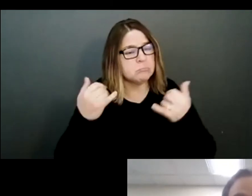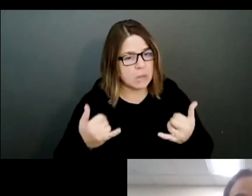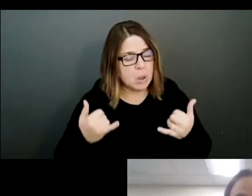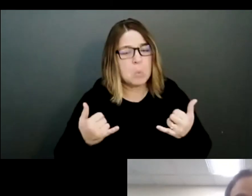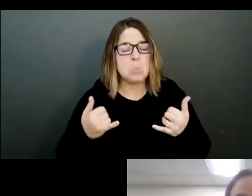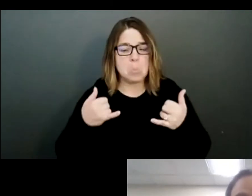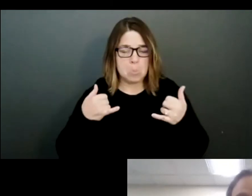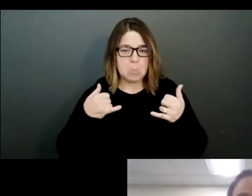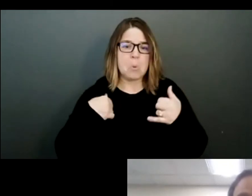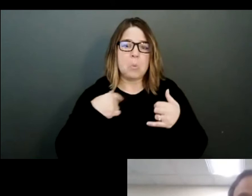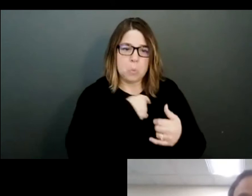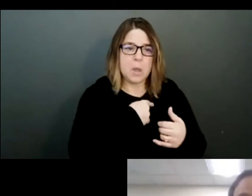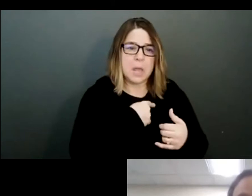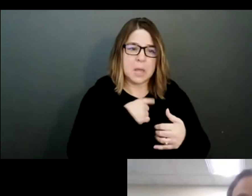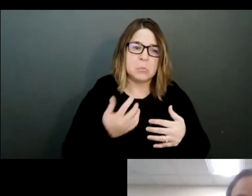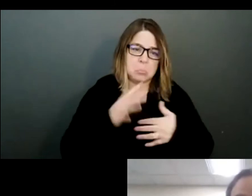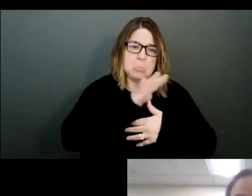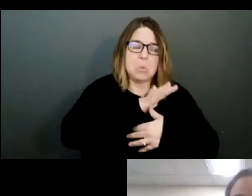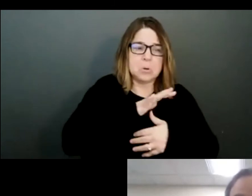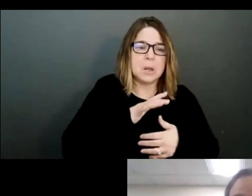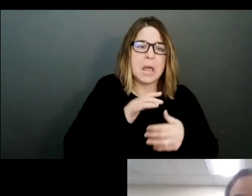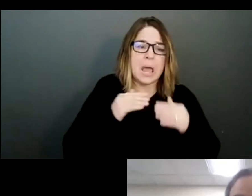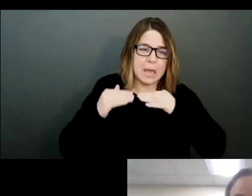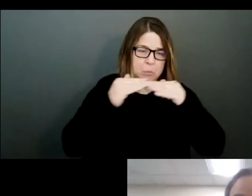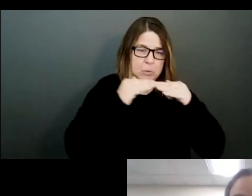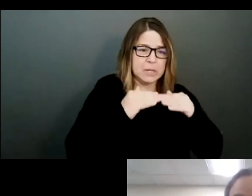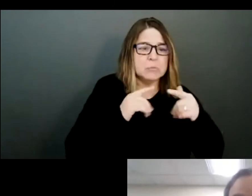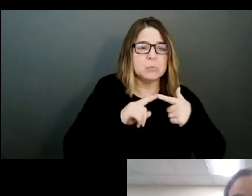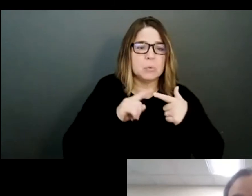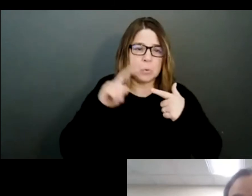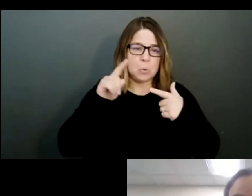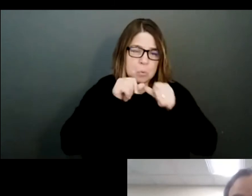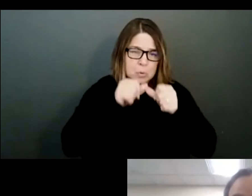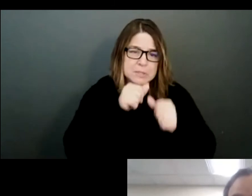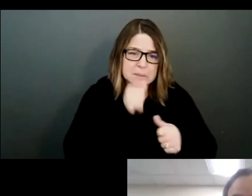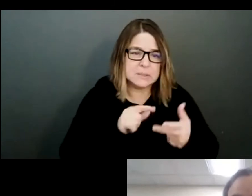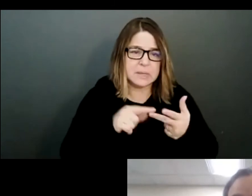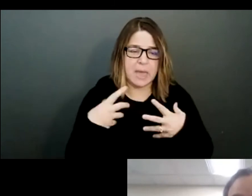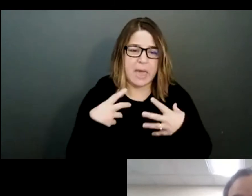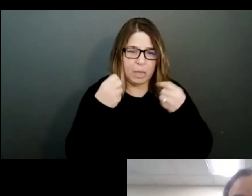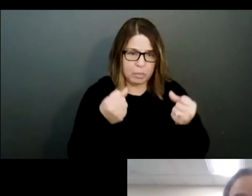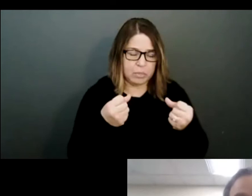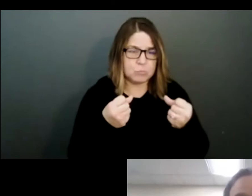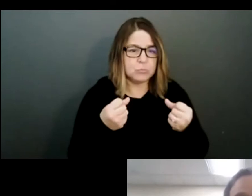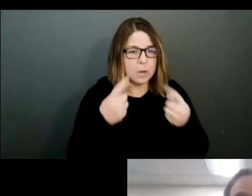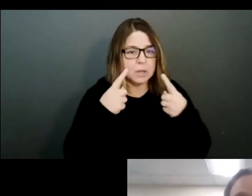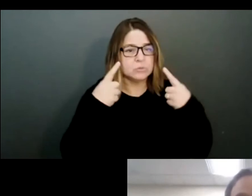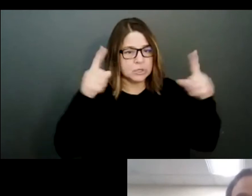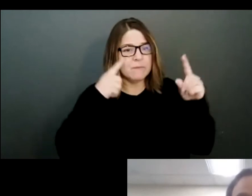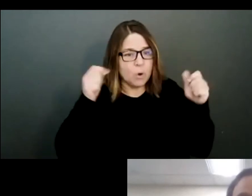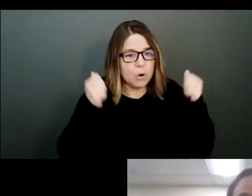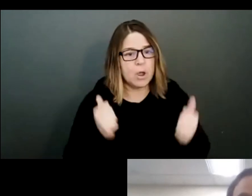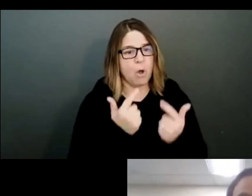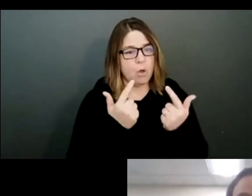equity, resiliency, wealth, and holistic health to be attainable for everyone. And so that's really important